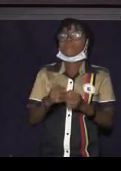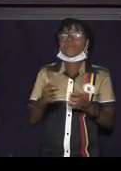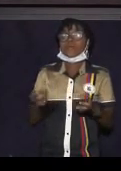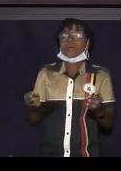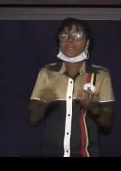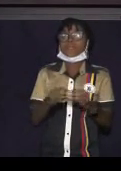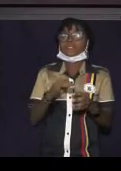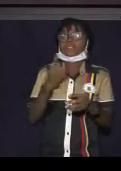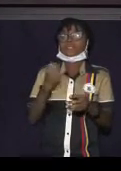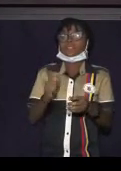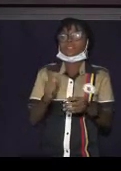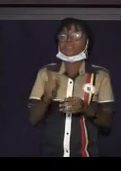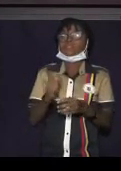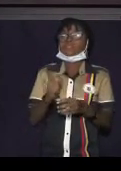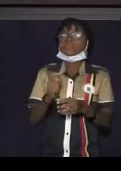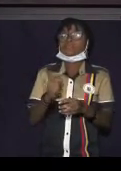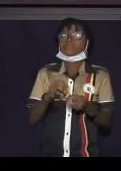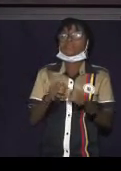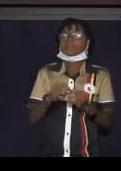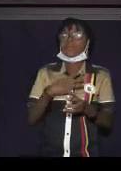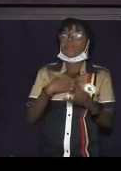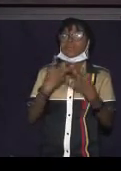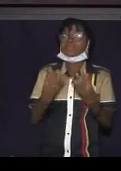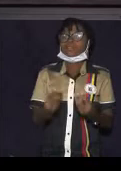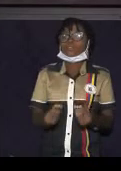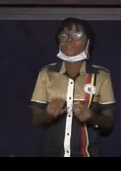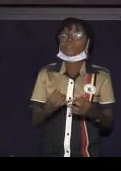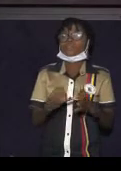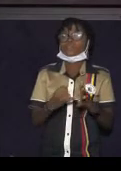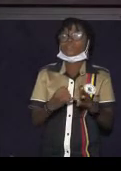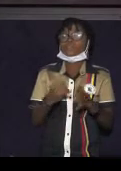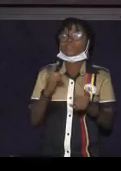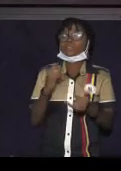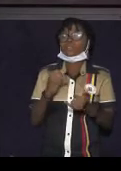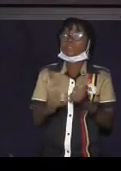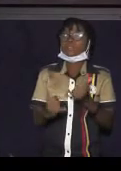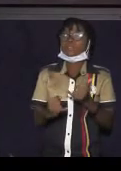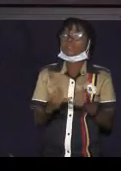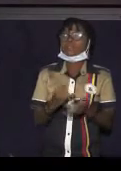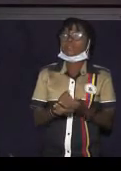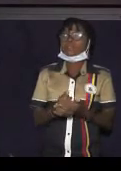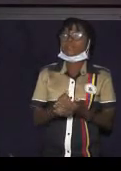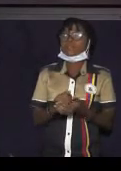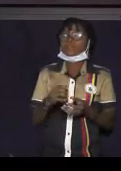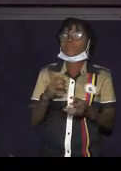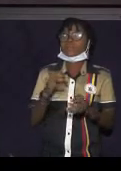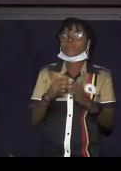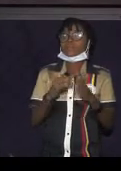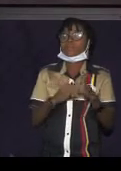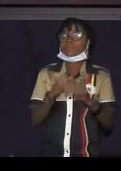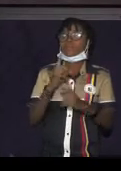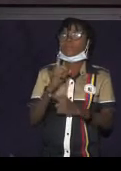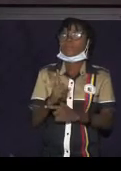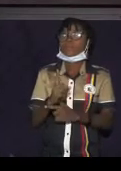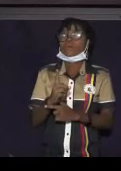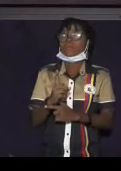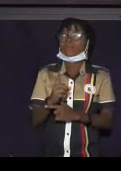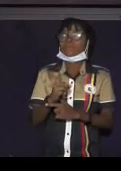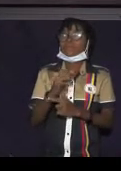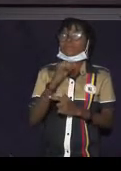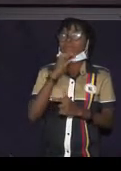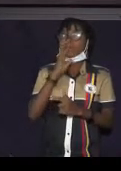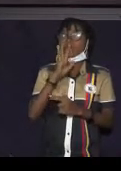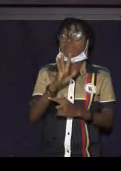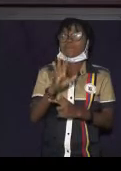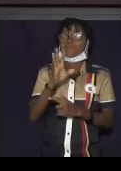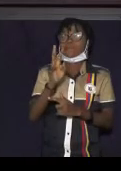terms, and then solving till the end. Let's see. Step 1, rewrite the equation. So the equation is 5m